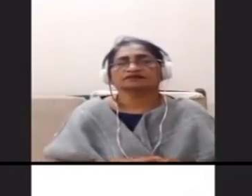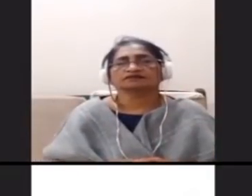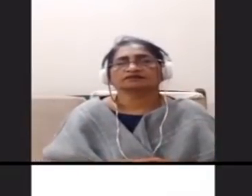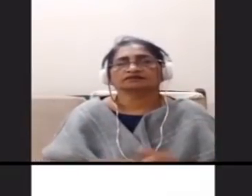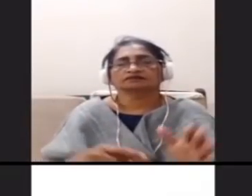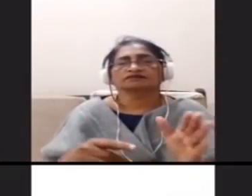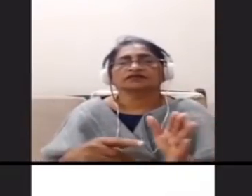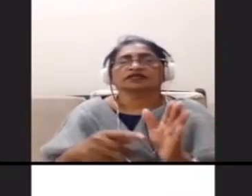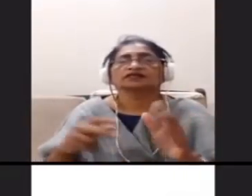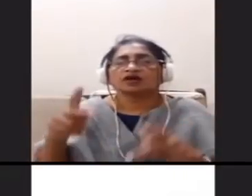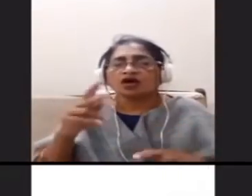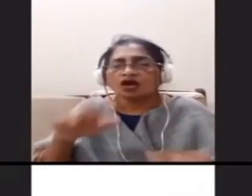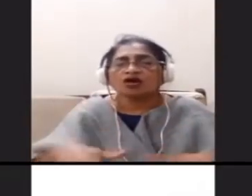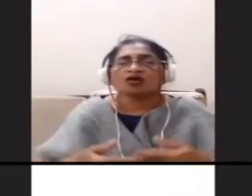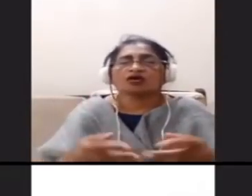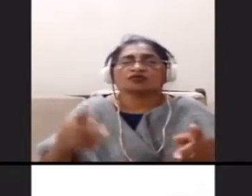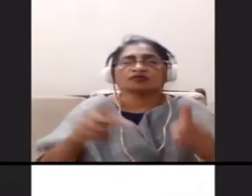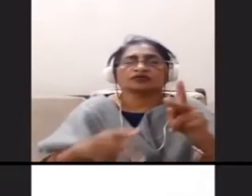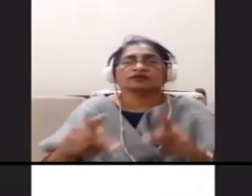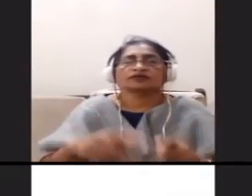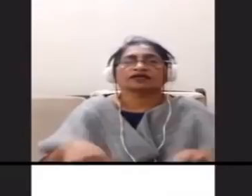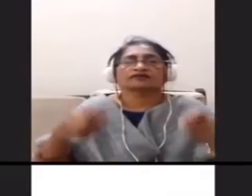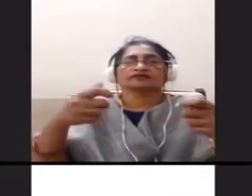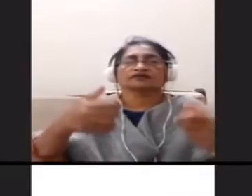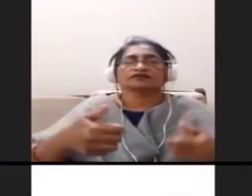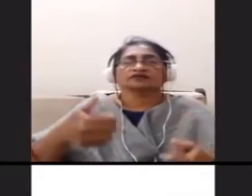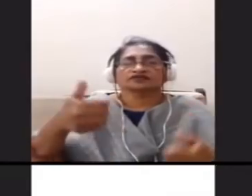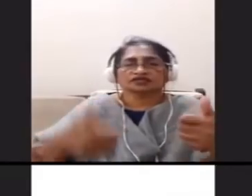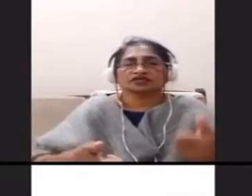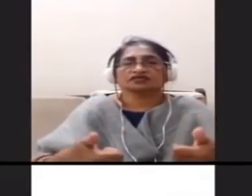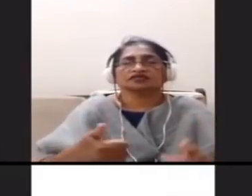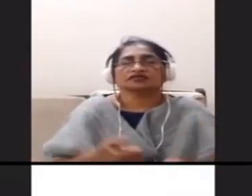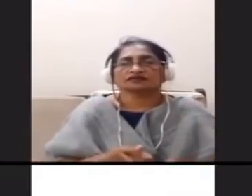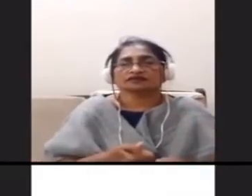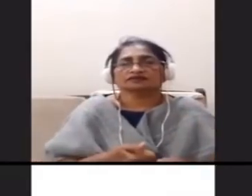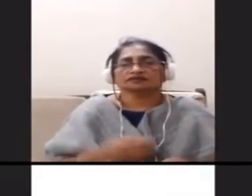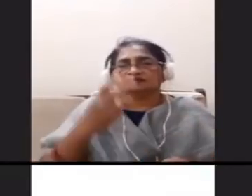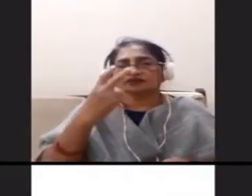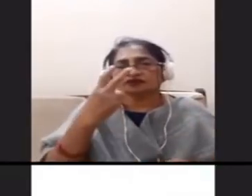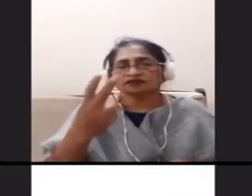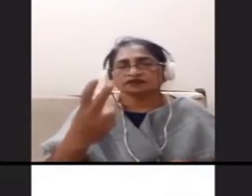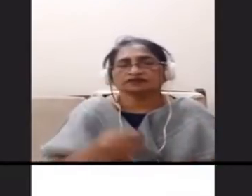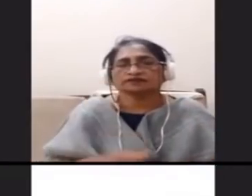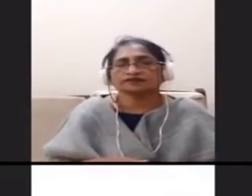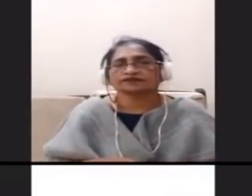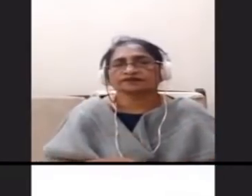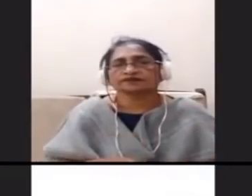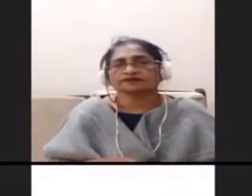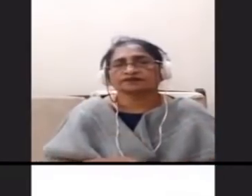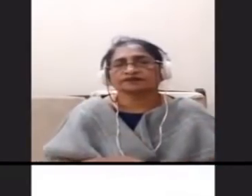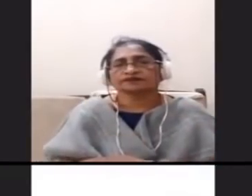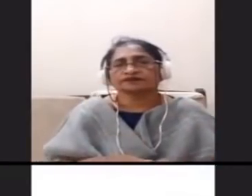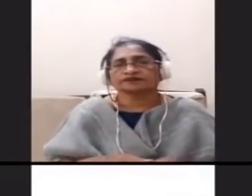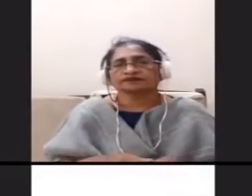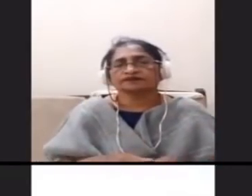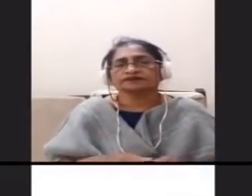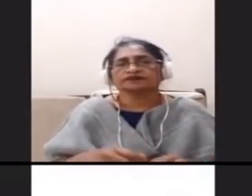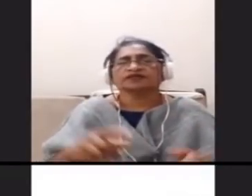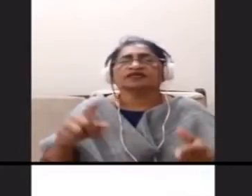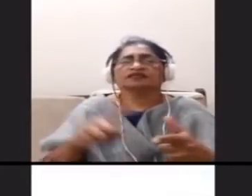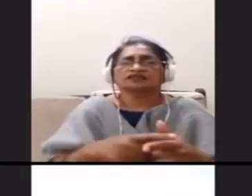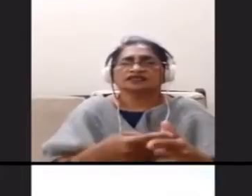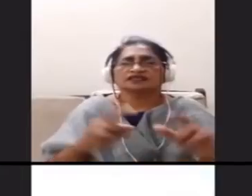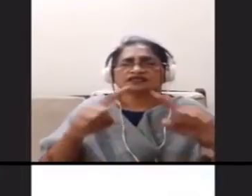see, and that's how you are judged according to the eyes of the seer. Just like the camera is